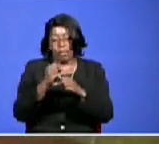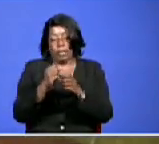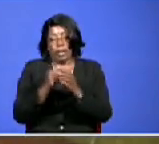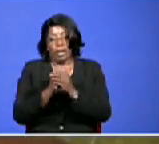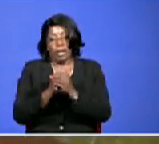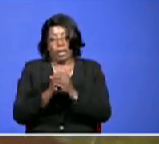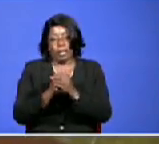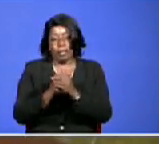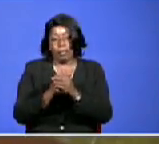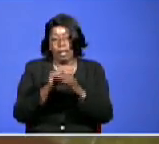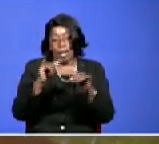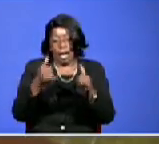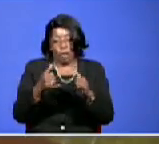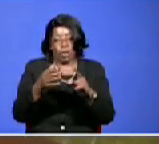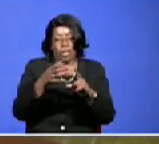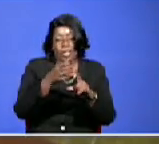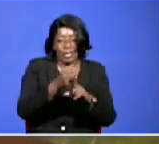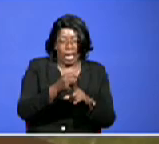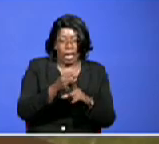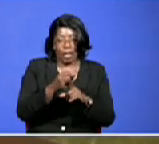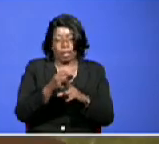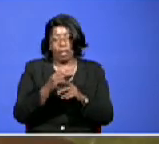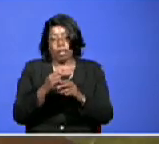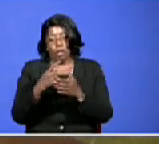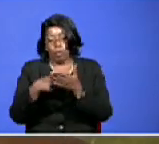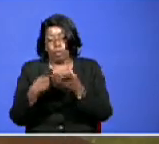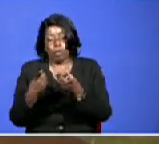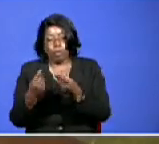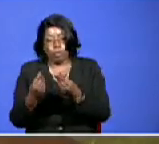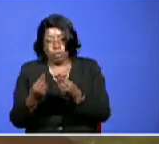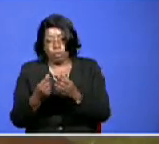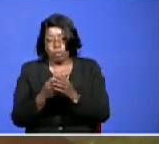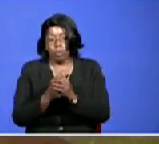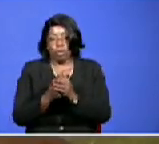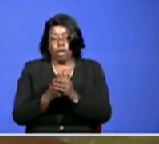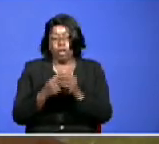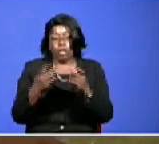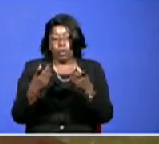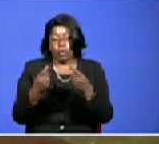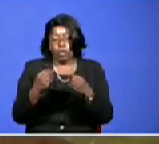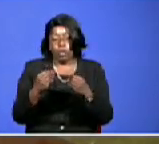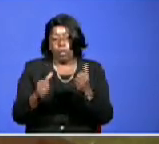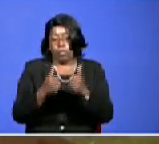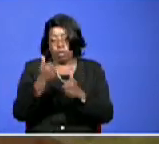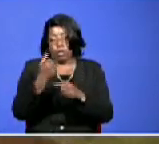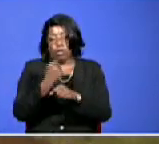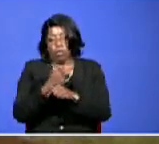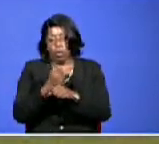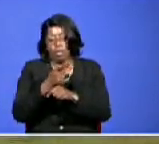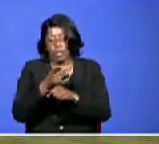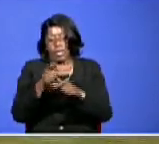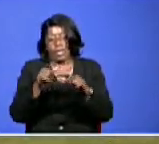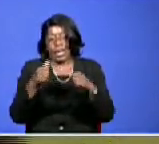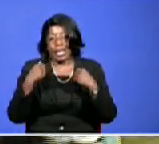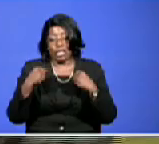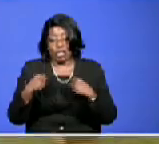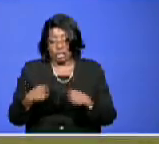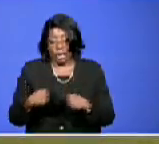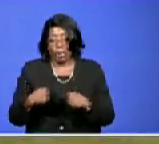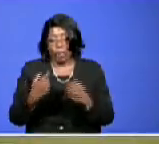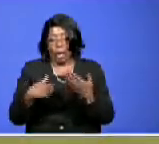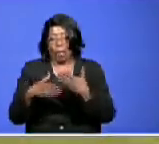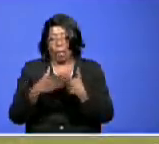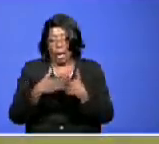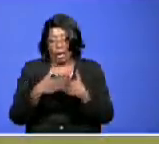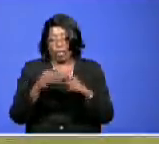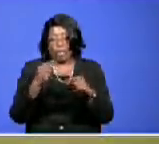how we're going to defend, how we're going to attack, how we're going to press. And we did most of that work. So as long as the players are staying in shape and training, they'll come back a week before the